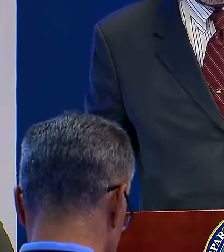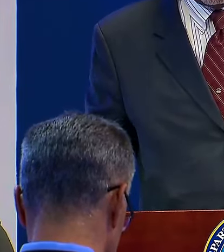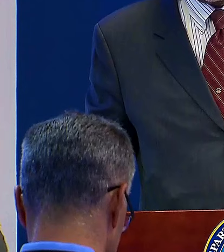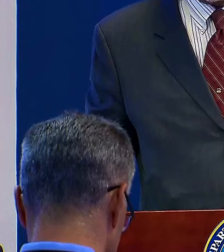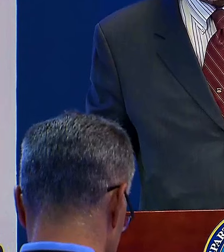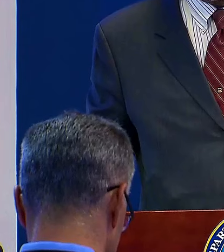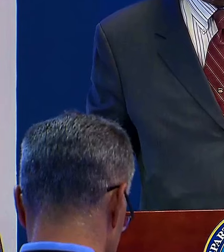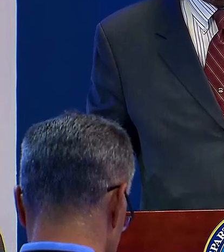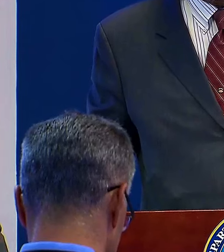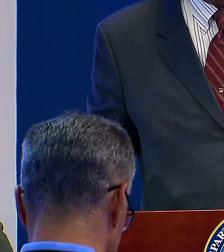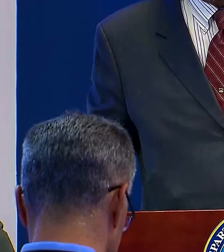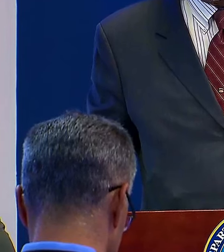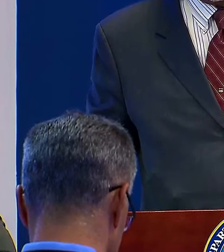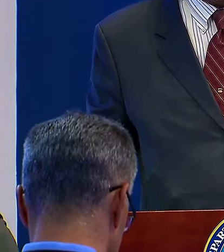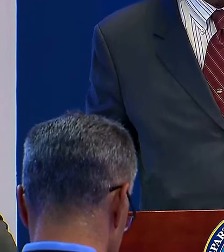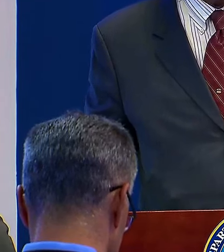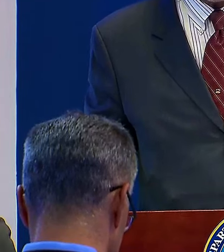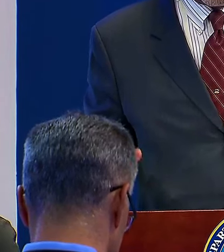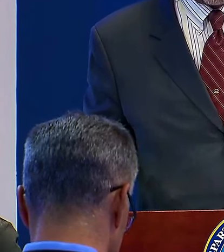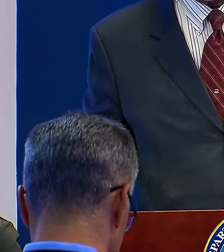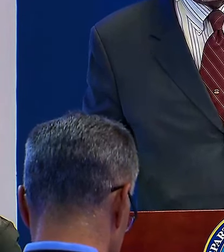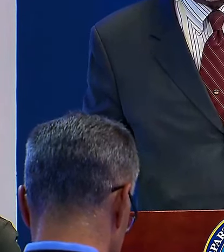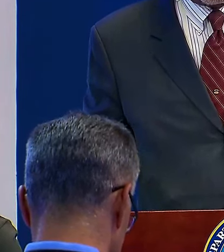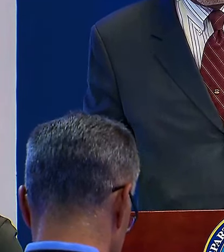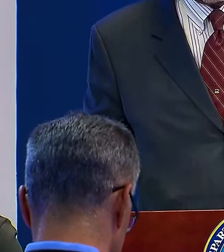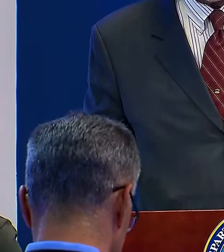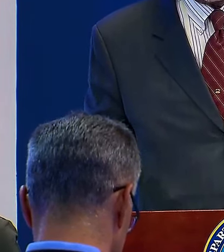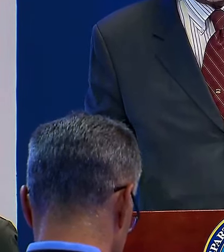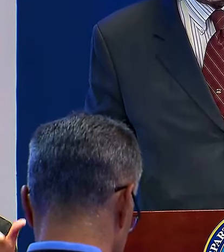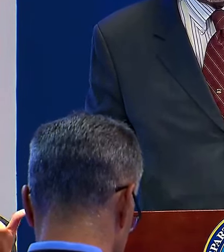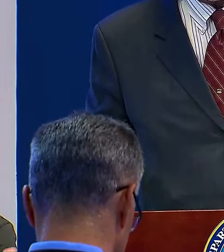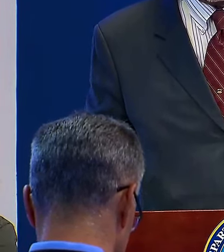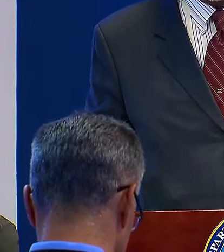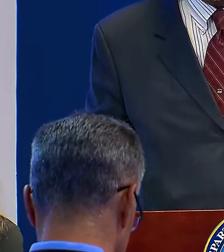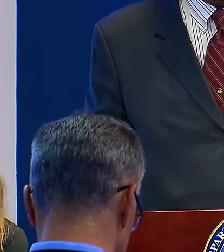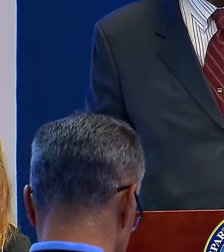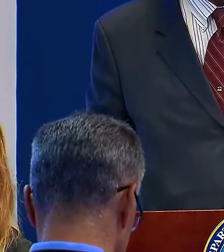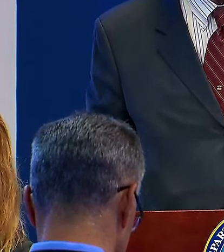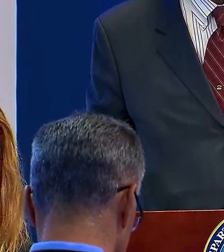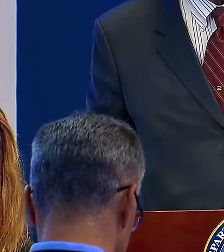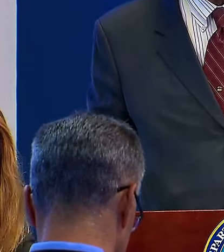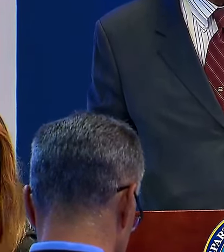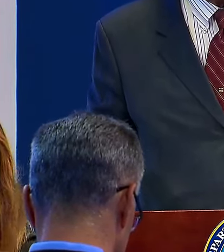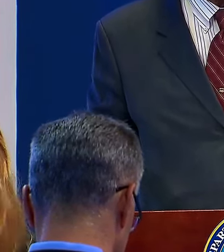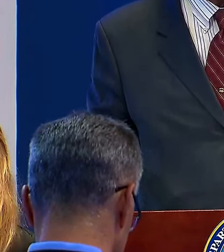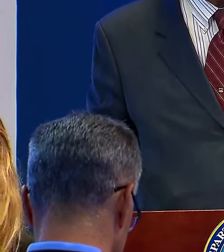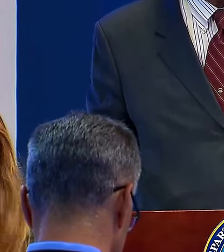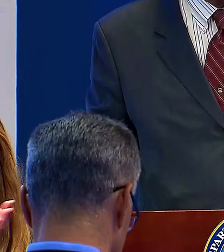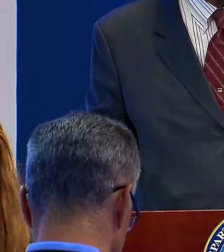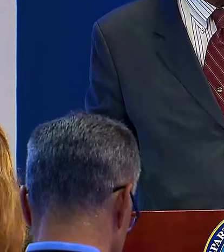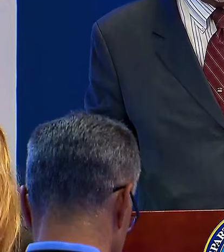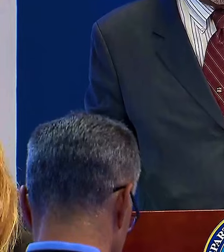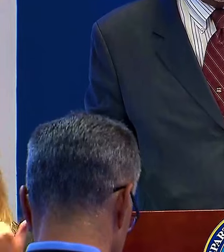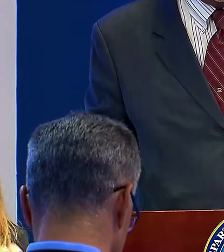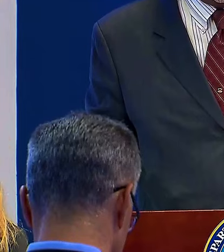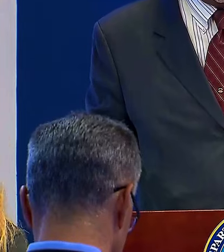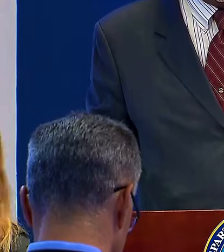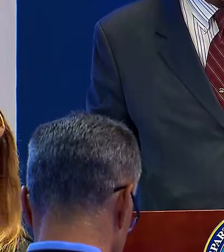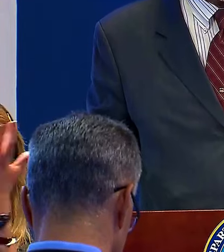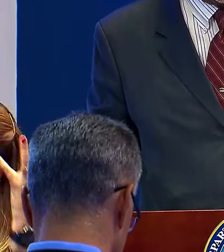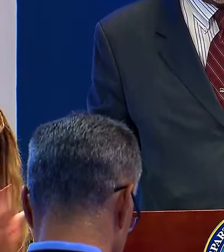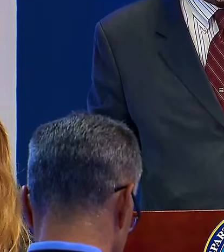be glad. Oh, magnify the Lord with me, and let us exalt his